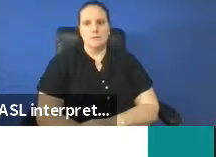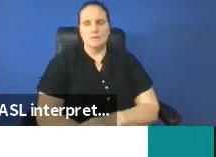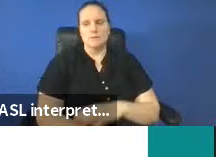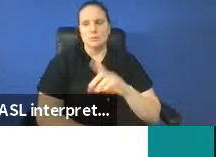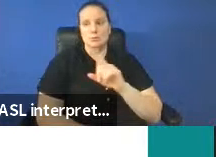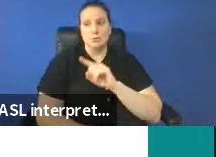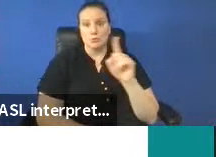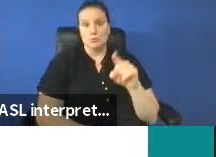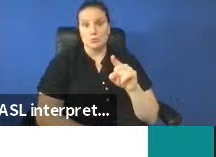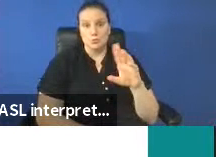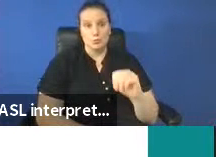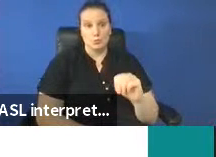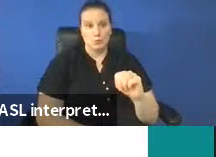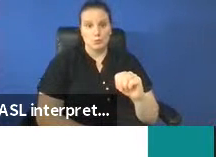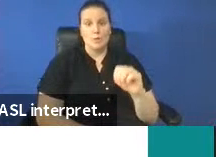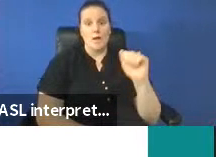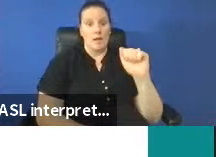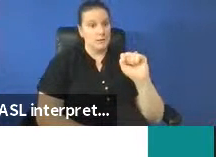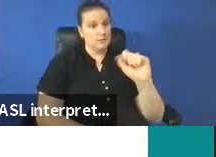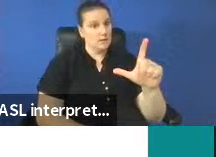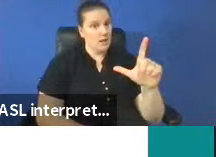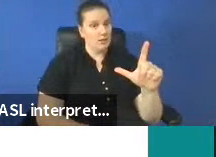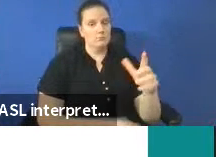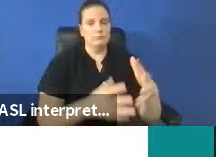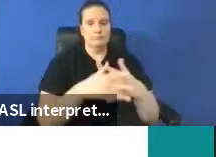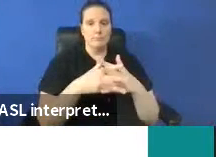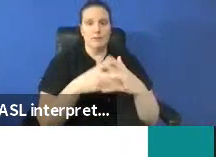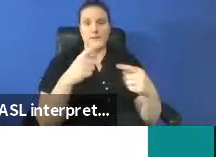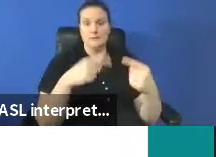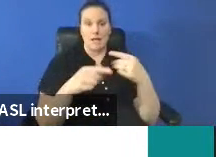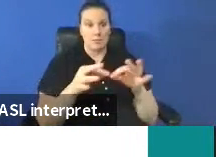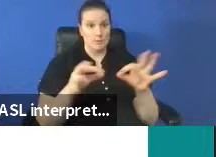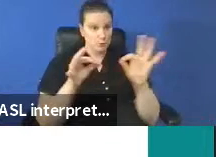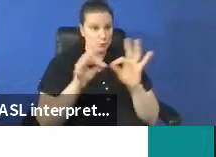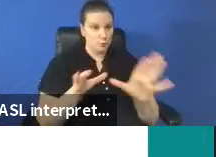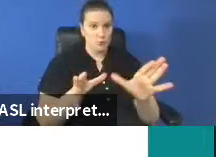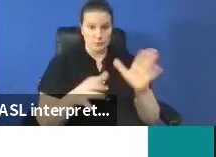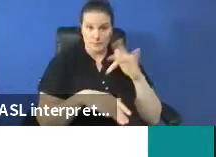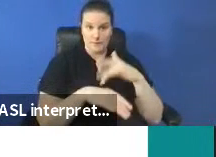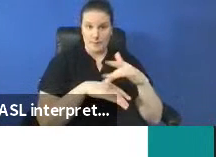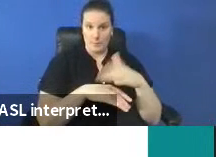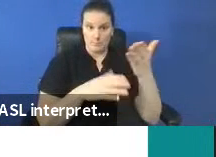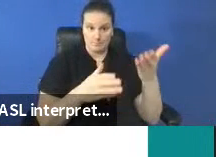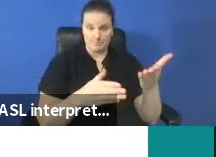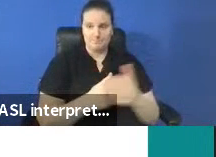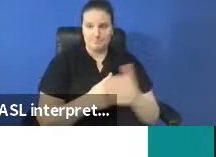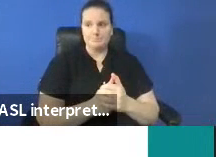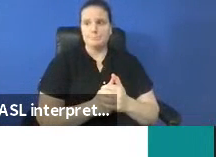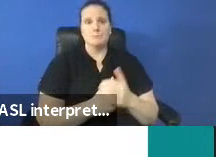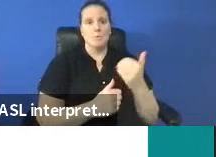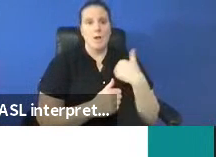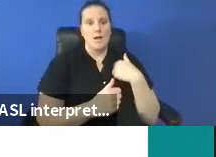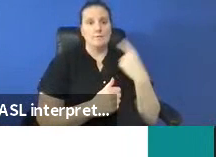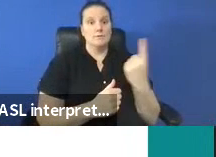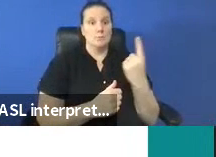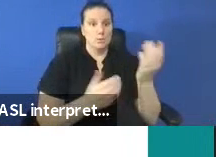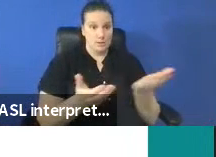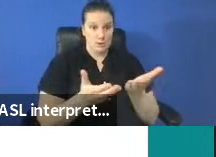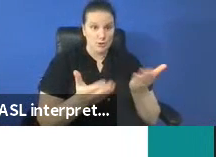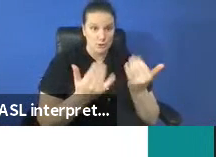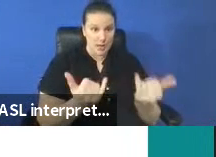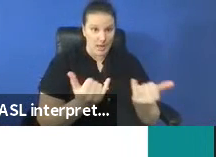Zoom participation, ASL, American Sign Language interpretation is available. We have someone on right